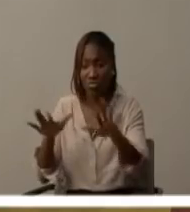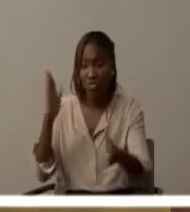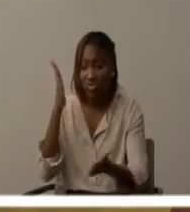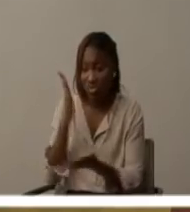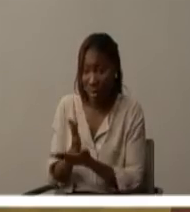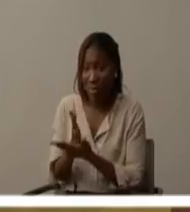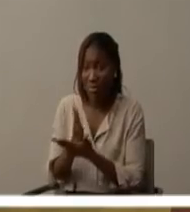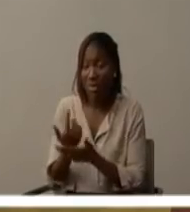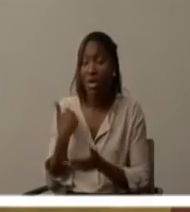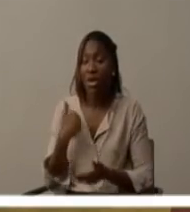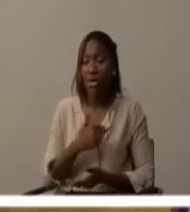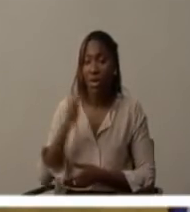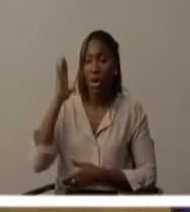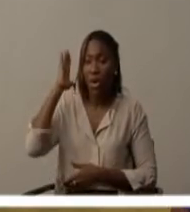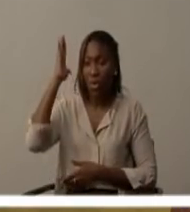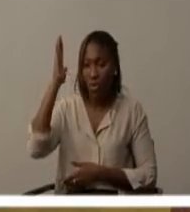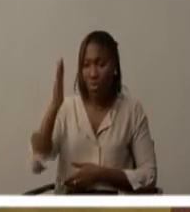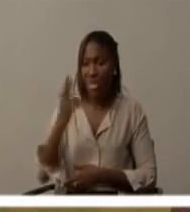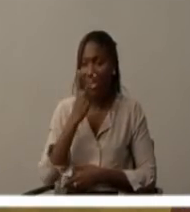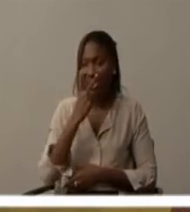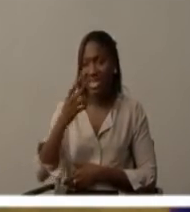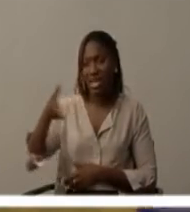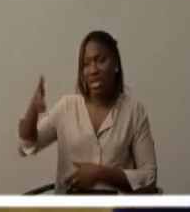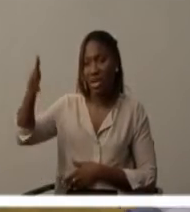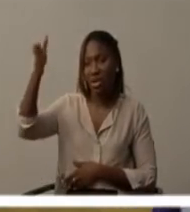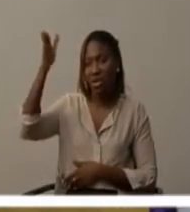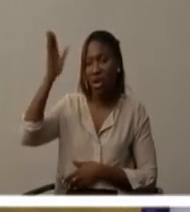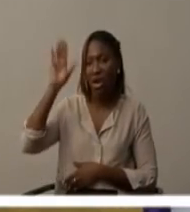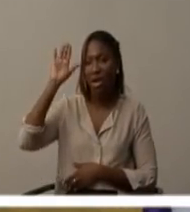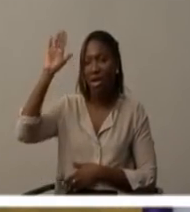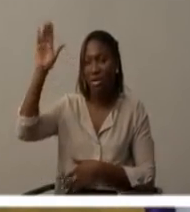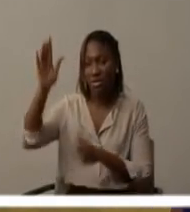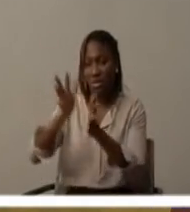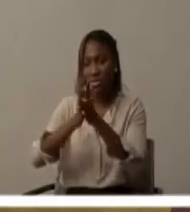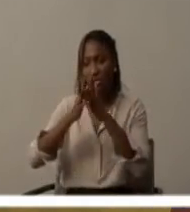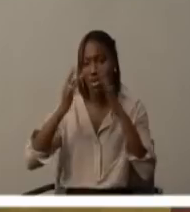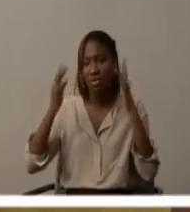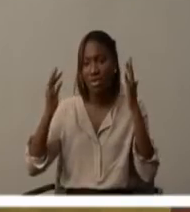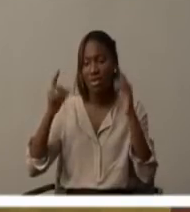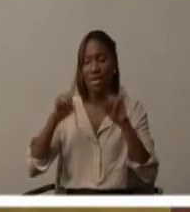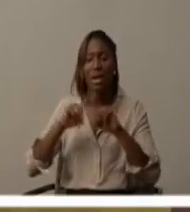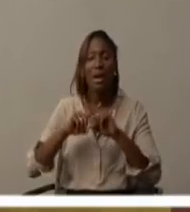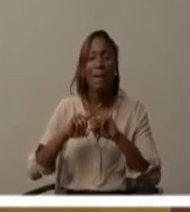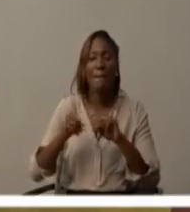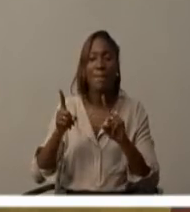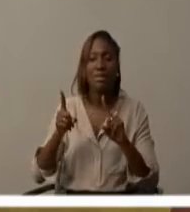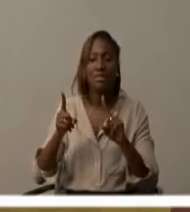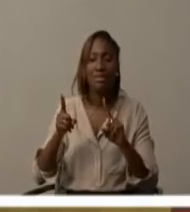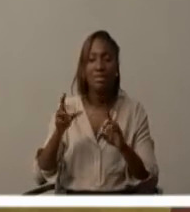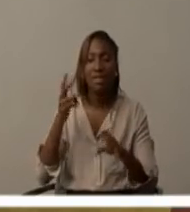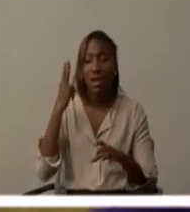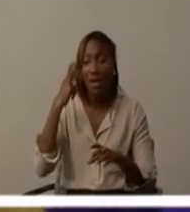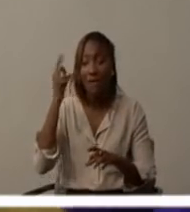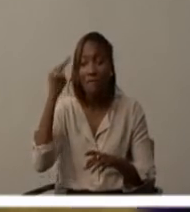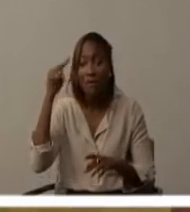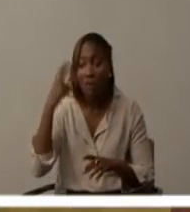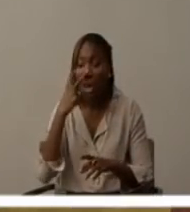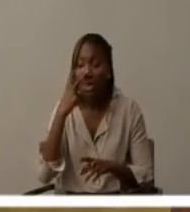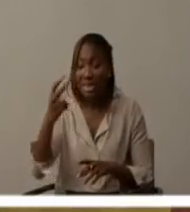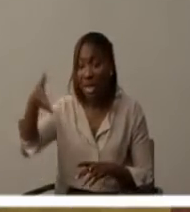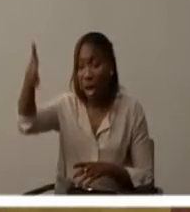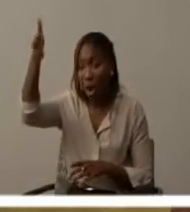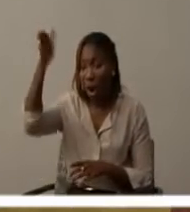we will see the glory of God. But for that, we have to move the stone. That means in your families, you have to move that